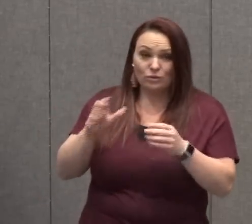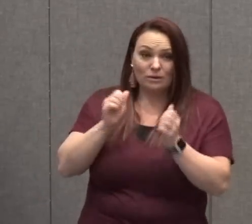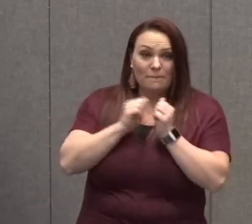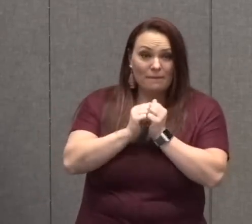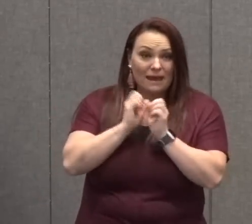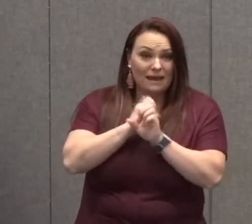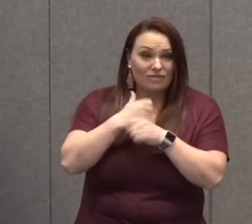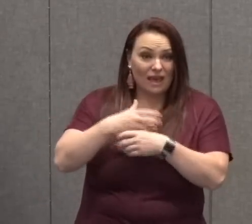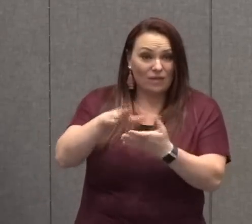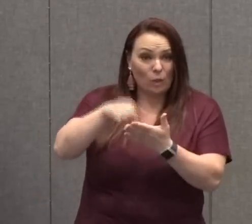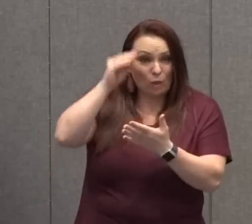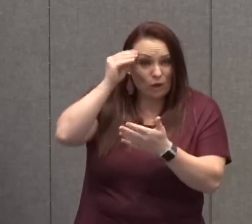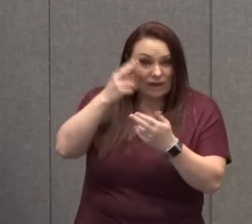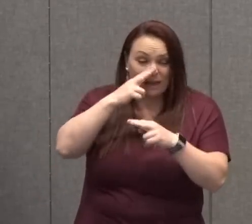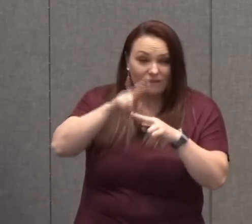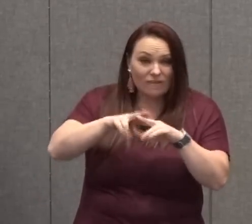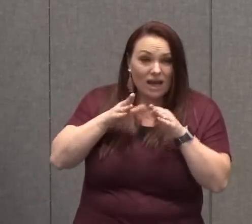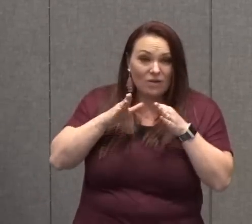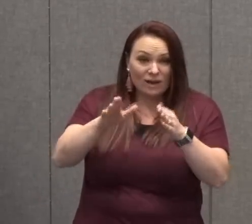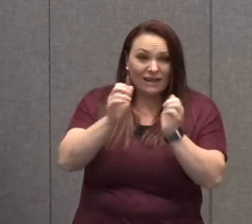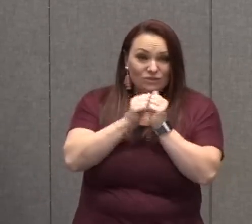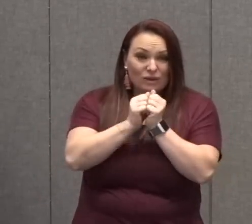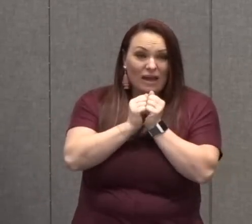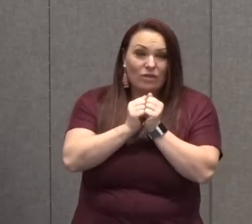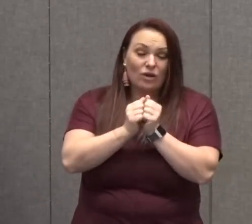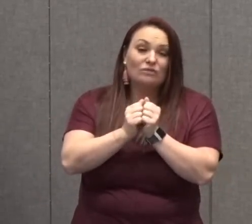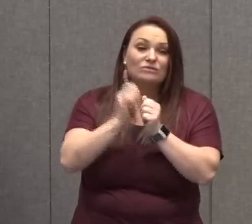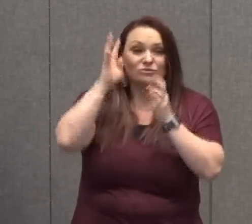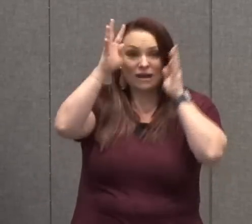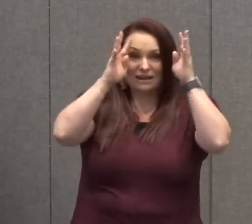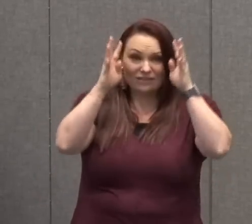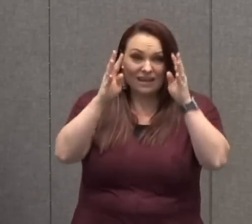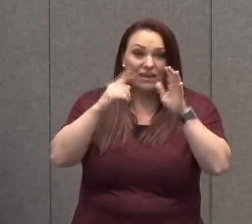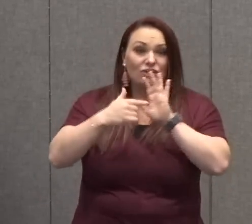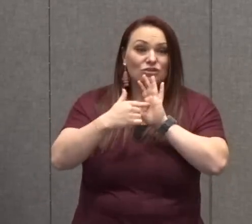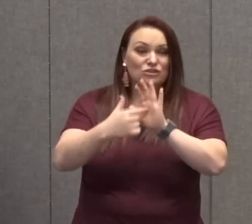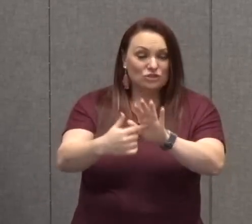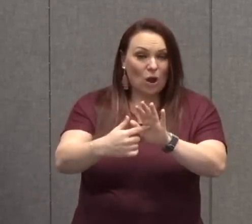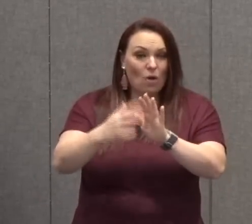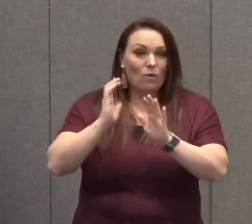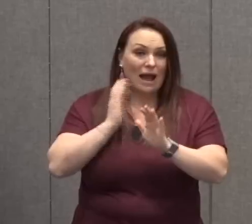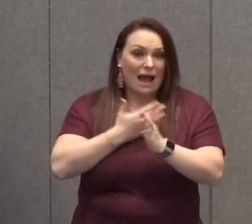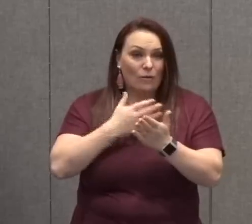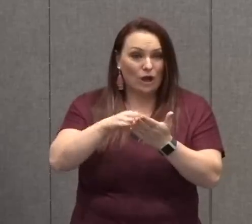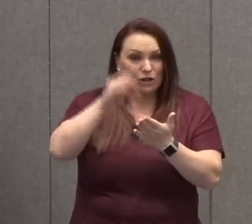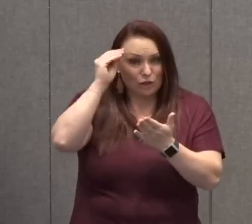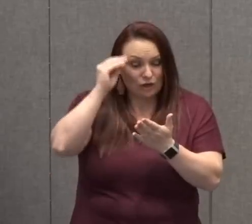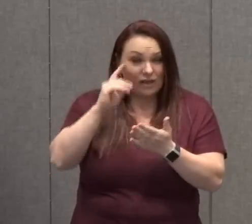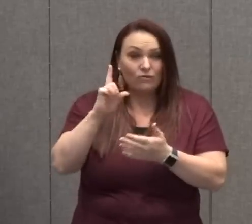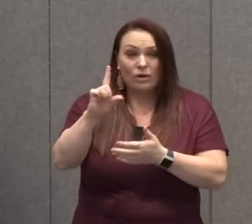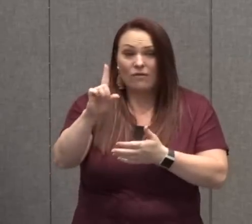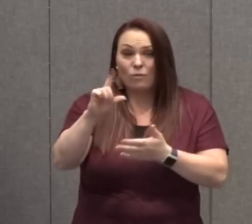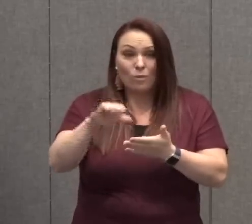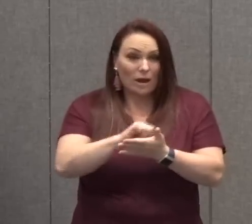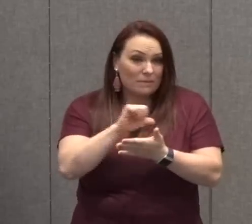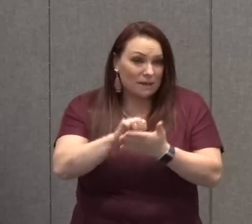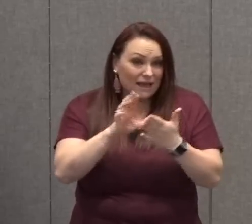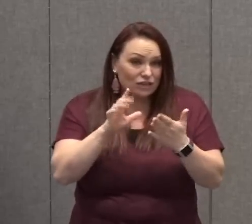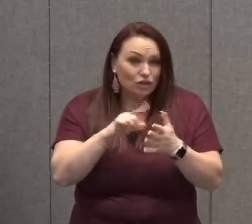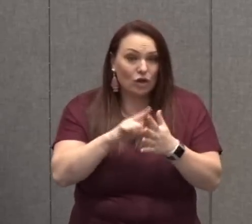sees our learning, and we can show our thinking in creative ways. So if you have your one-pagers, if you have your notes, if you have any